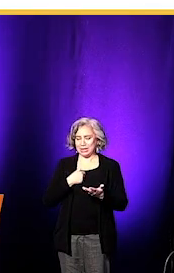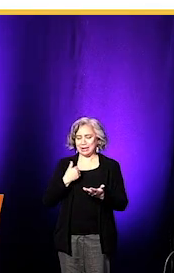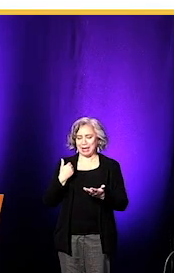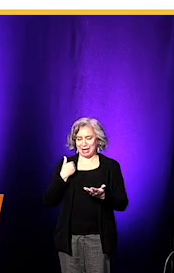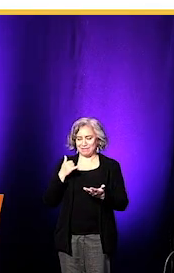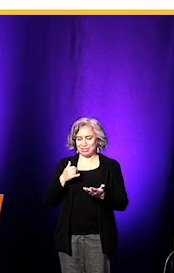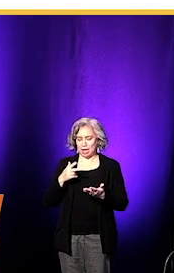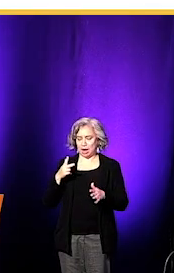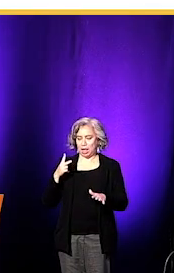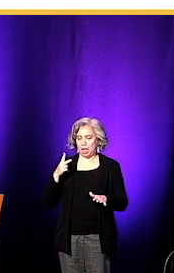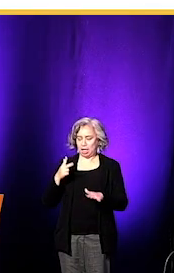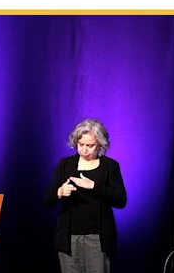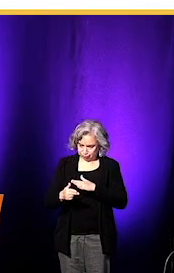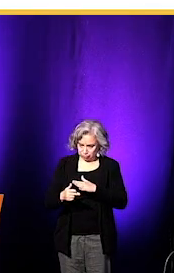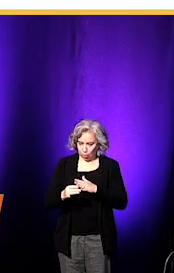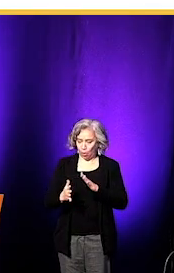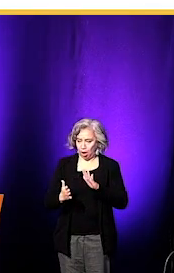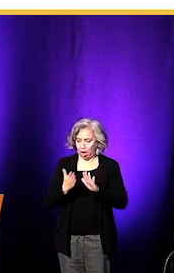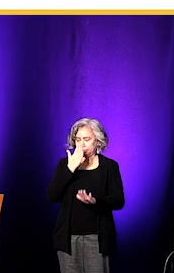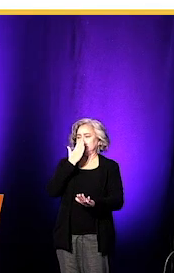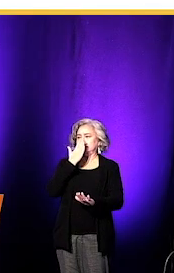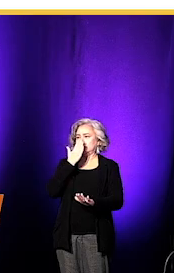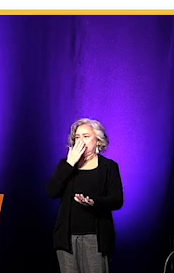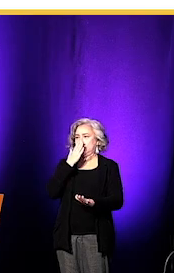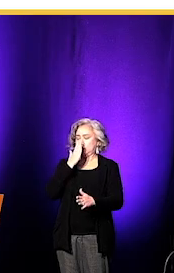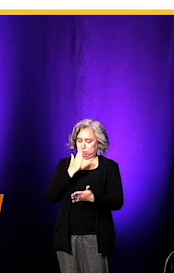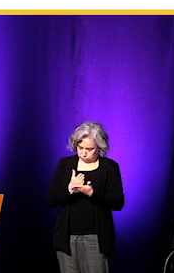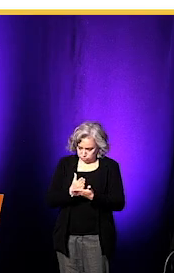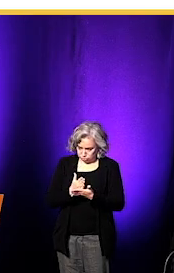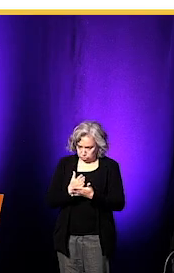we're moving and somebody built a wall.